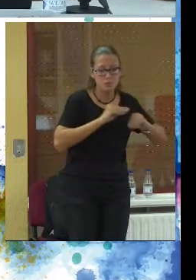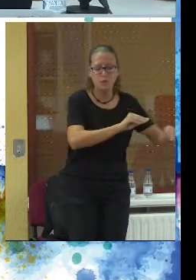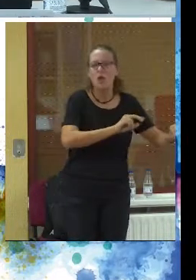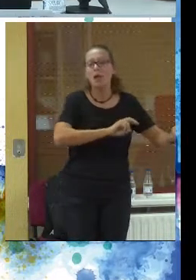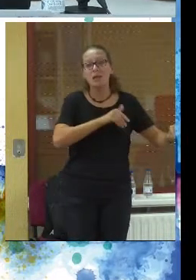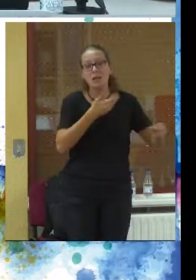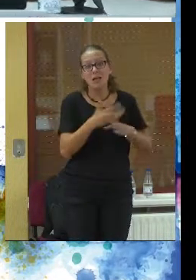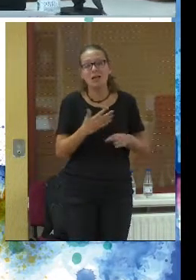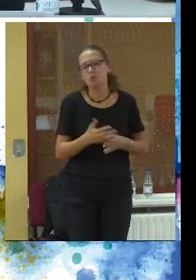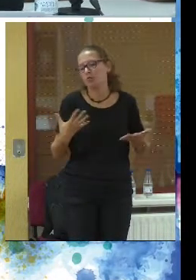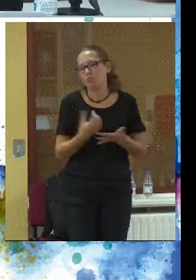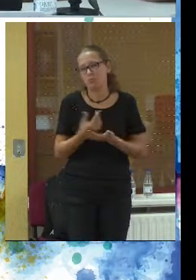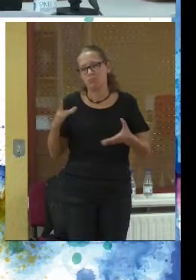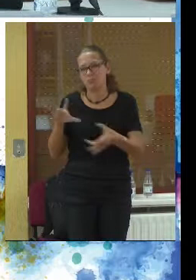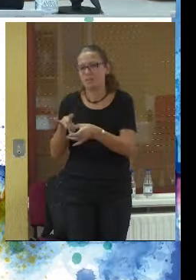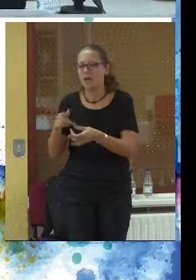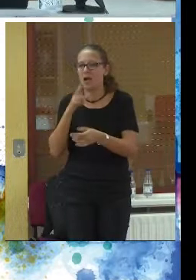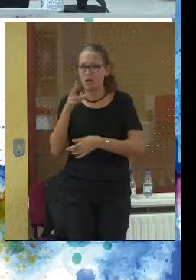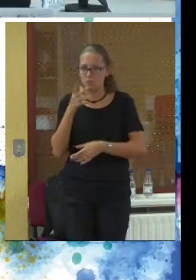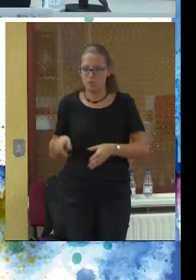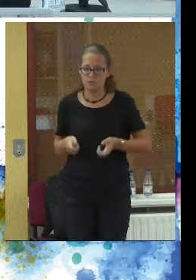rest has to do with hardware.